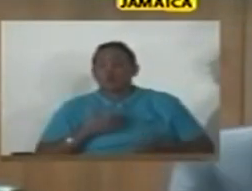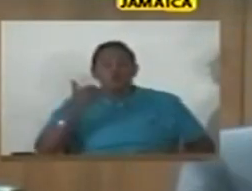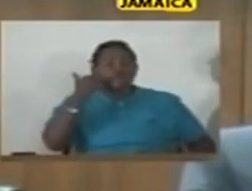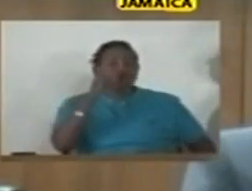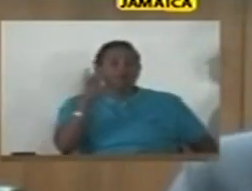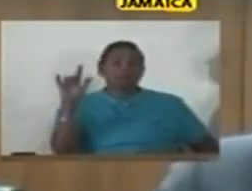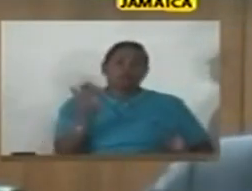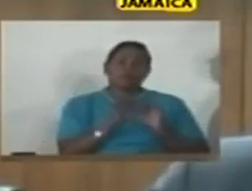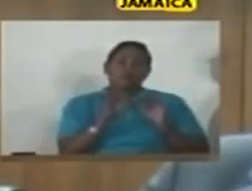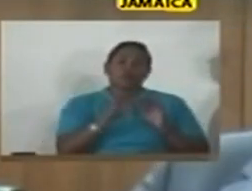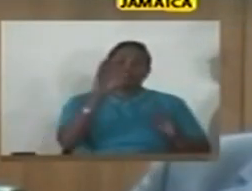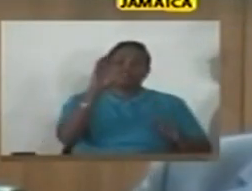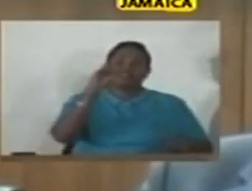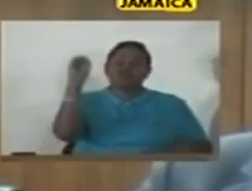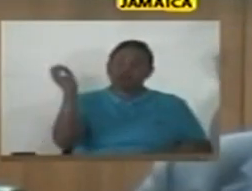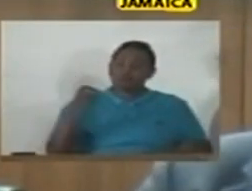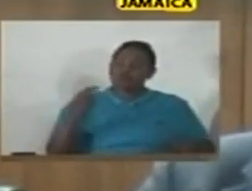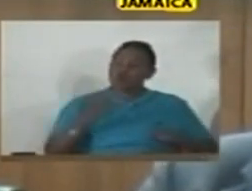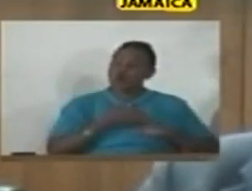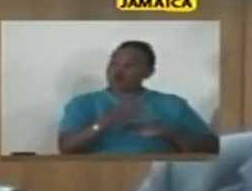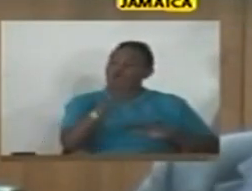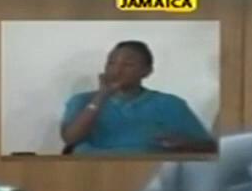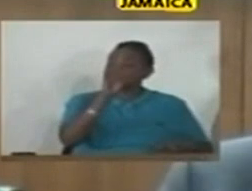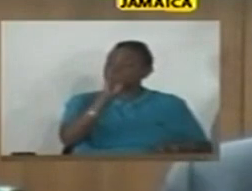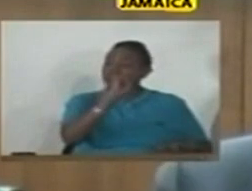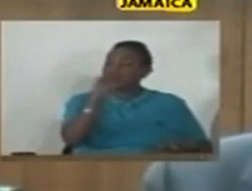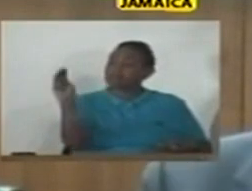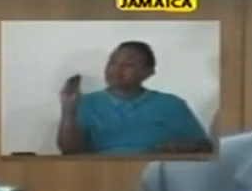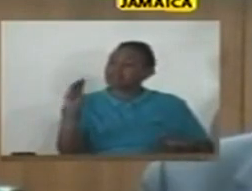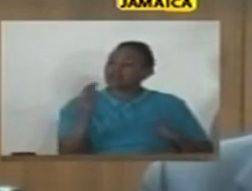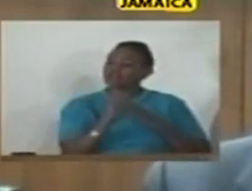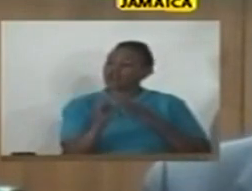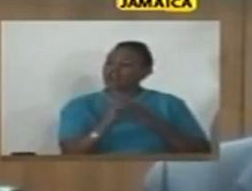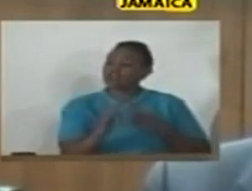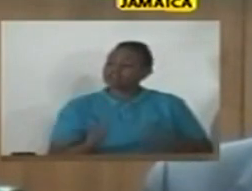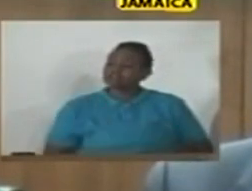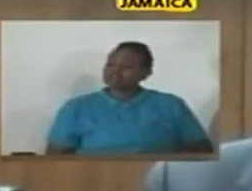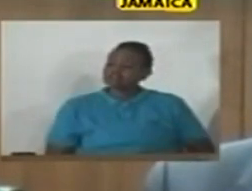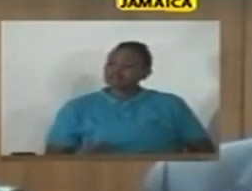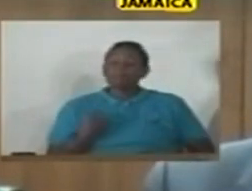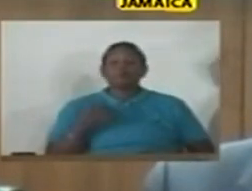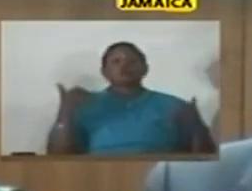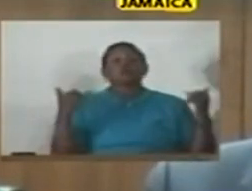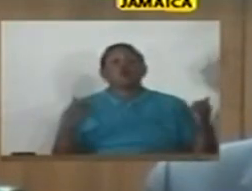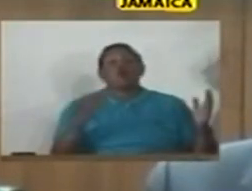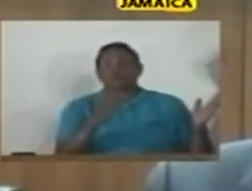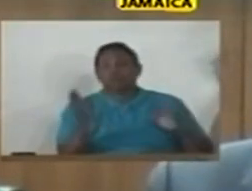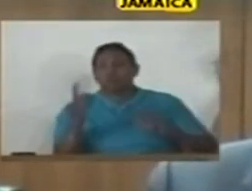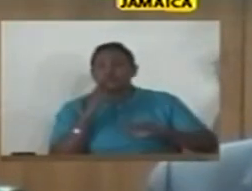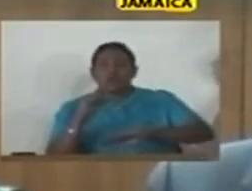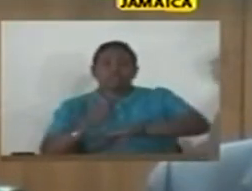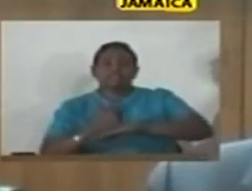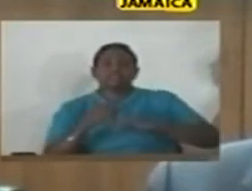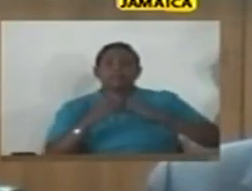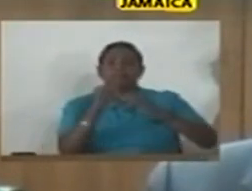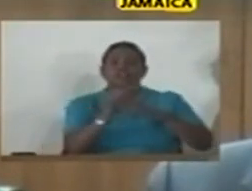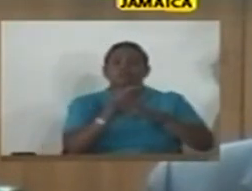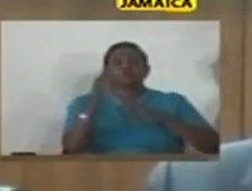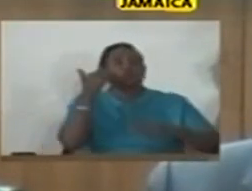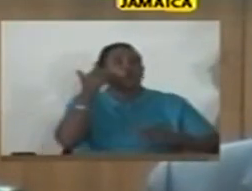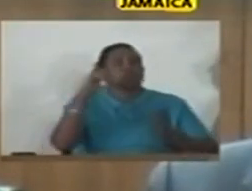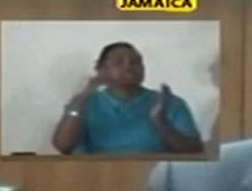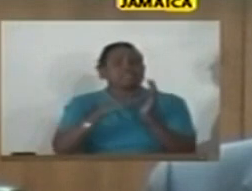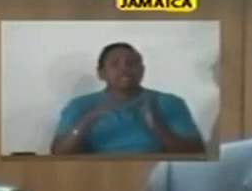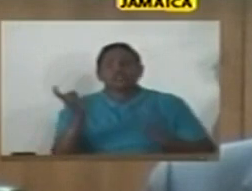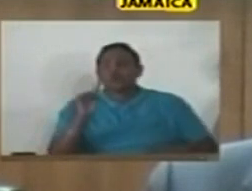to 50% or over $26 million. We are moving to establish a ministry call center